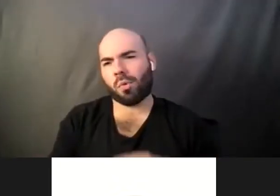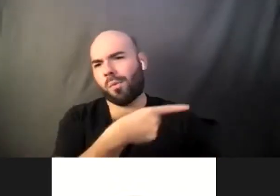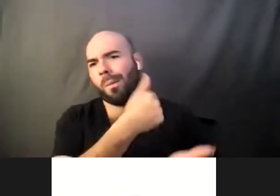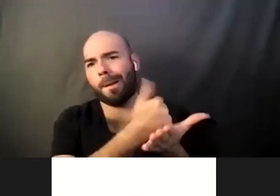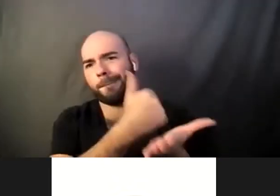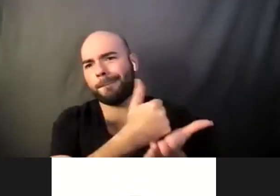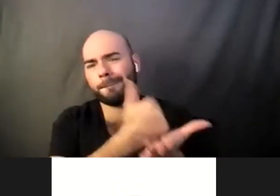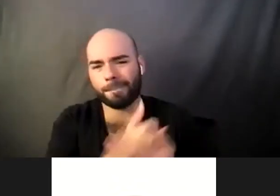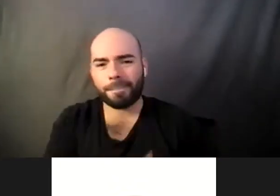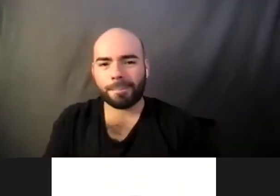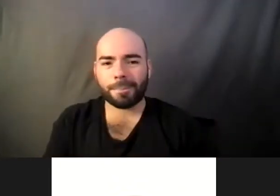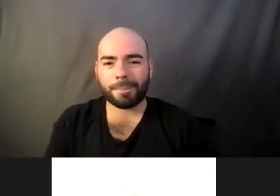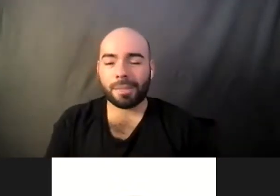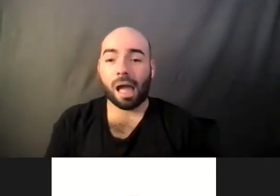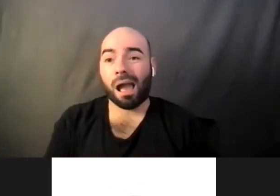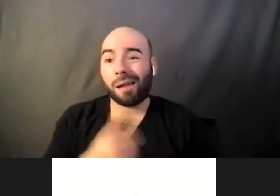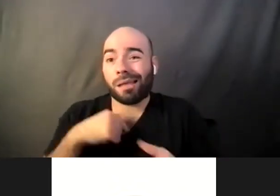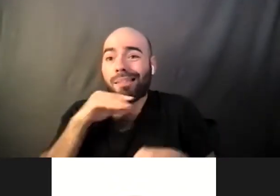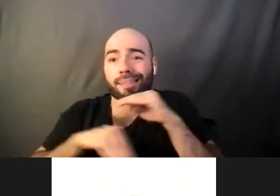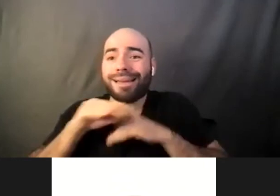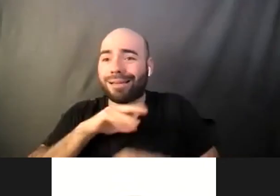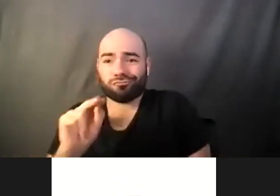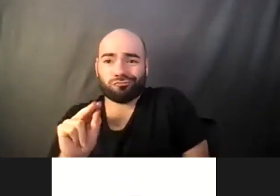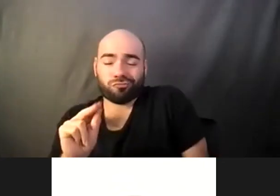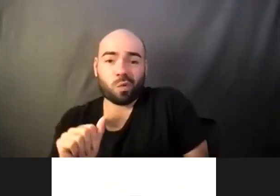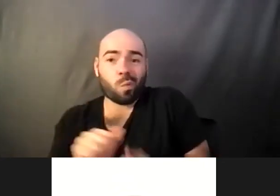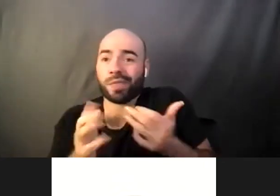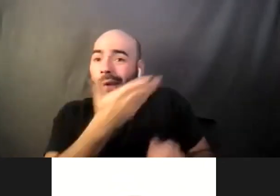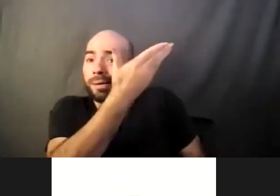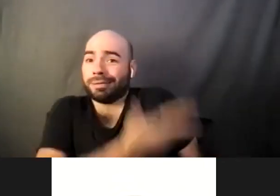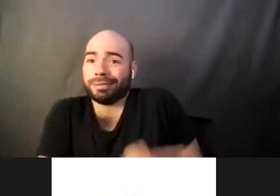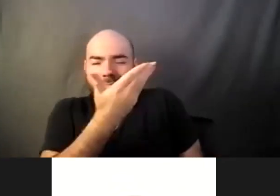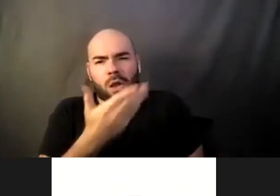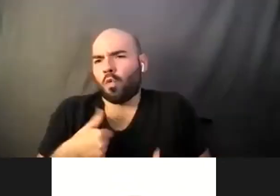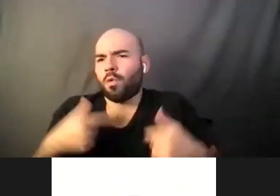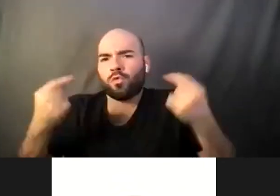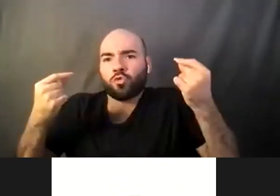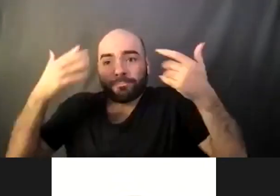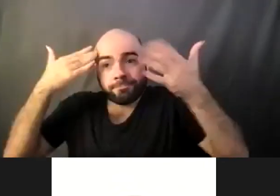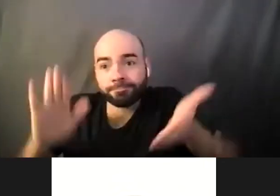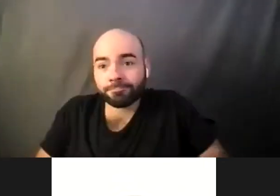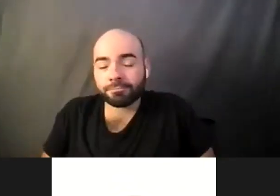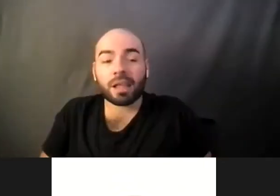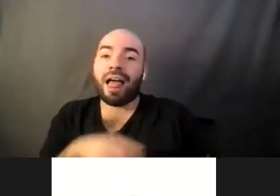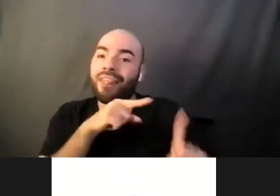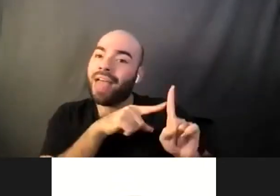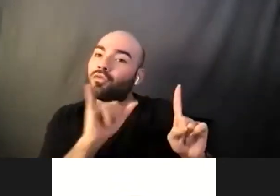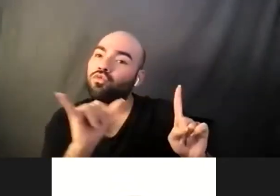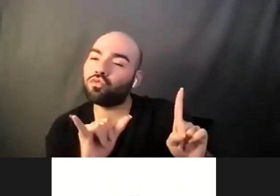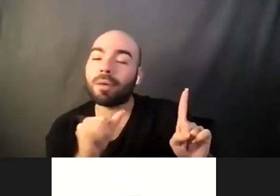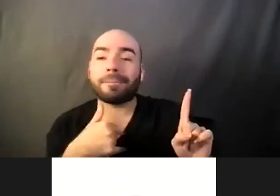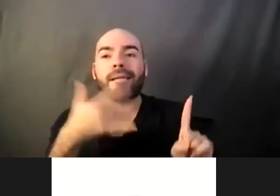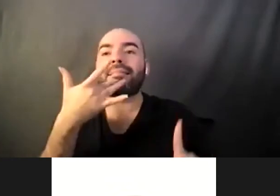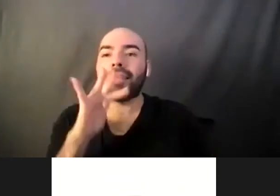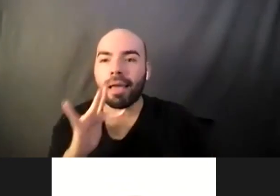it helps. I can't lie, like, I wouldn't be where I'm at if I didn't find this love. And that is something too that gives me, like, I've been fortunate enough to